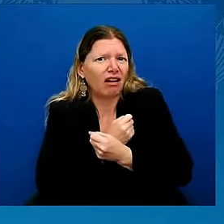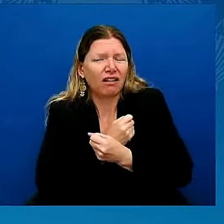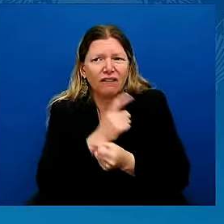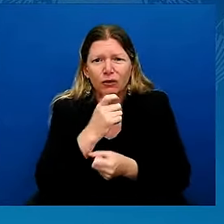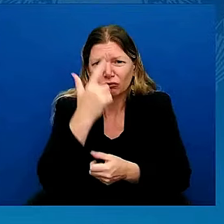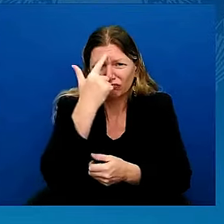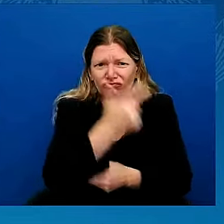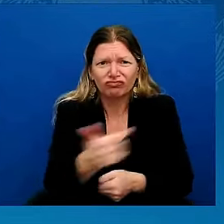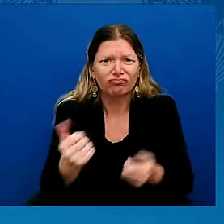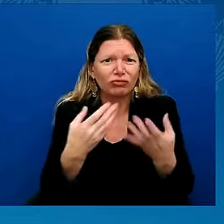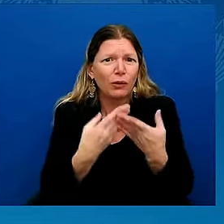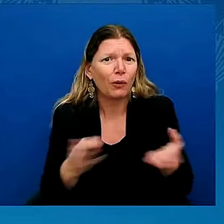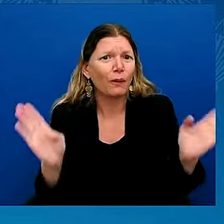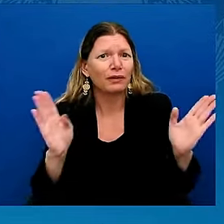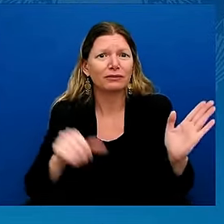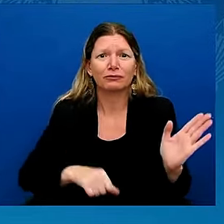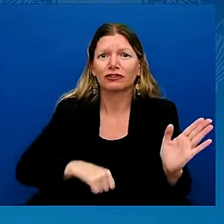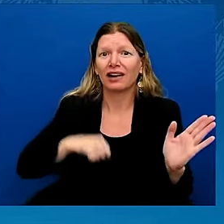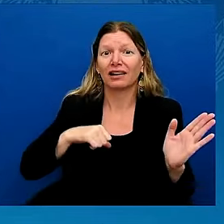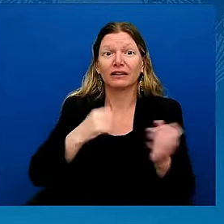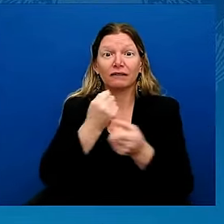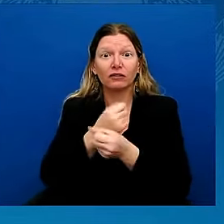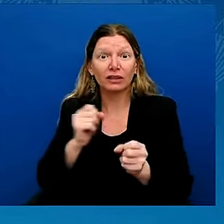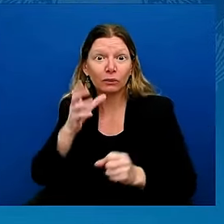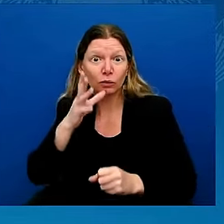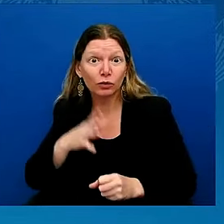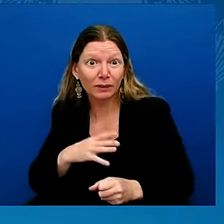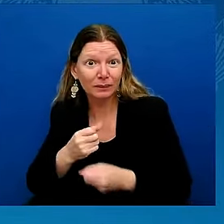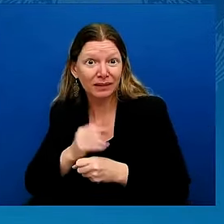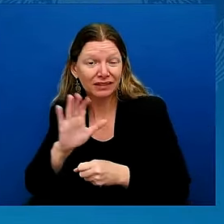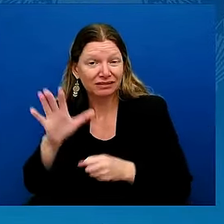and not have her government telling her what to do.